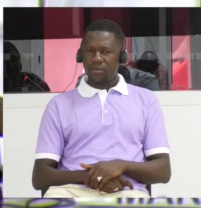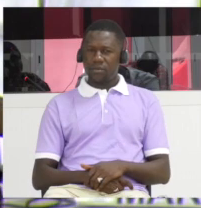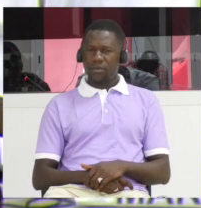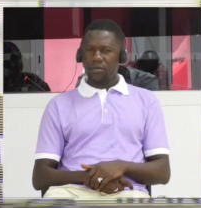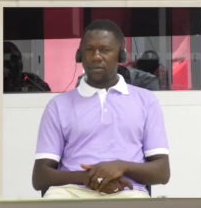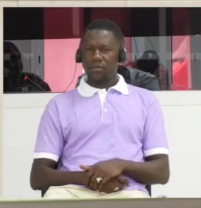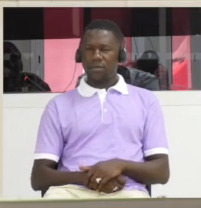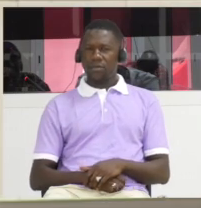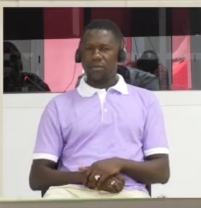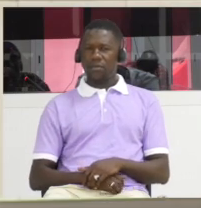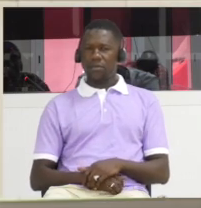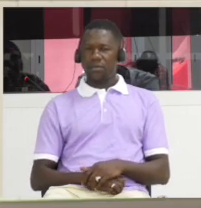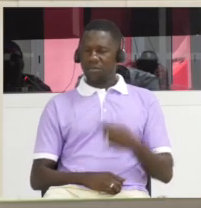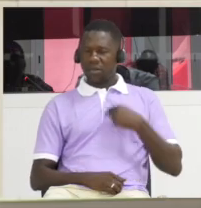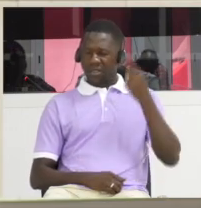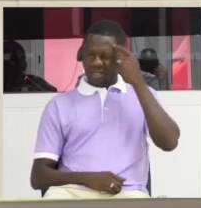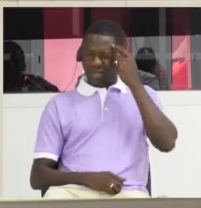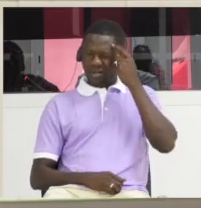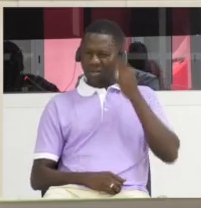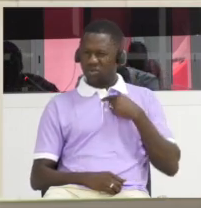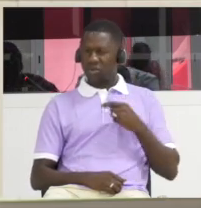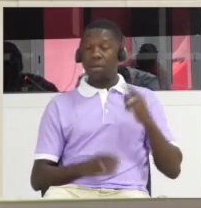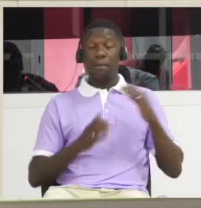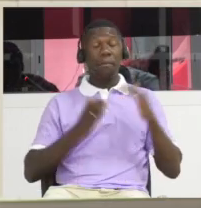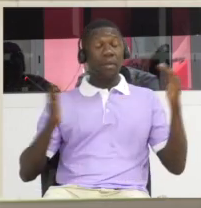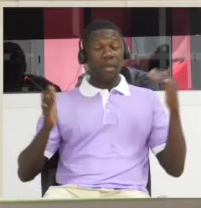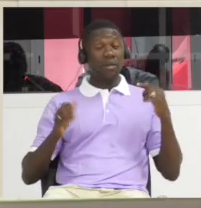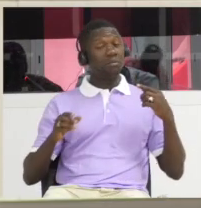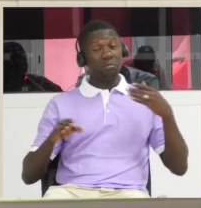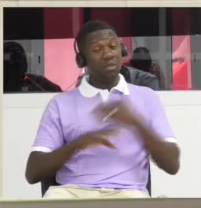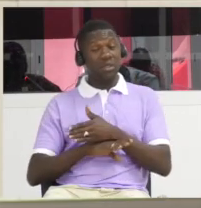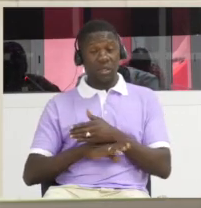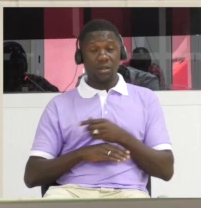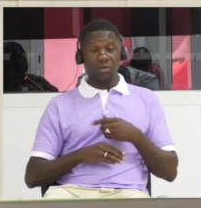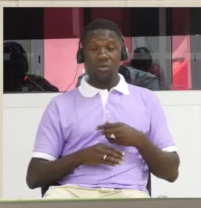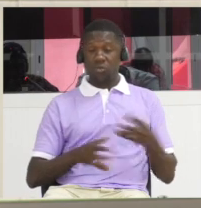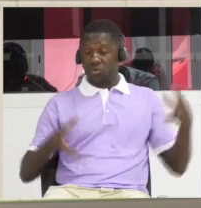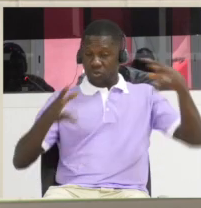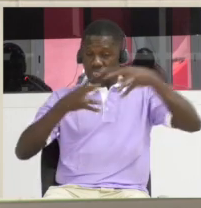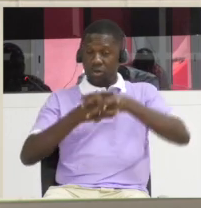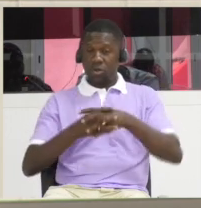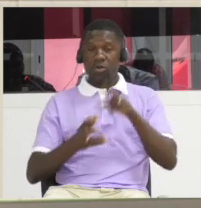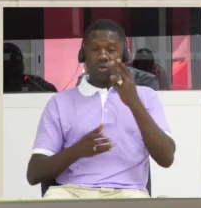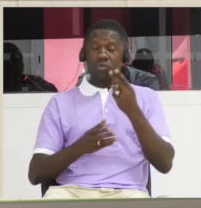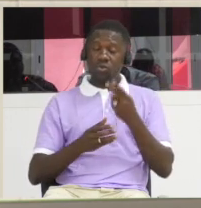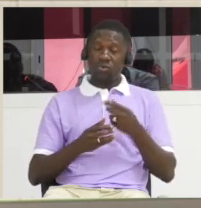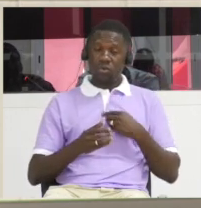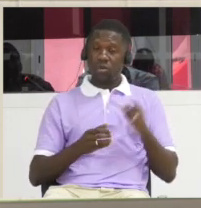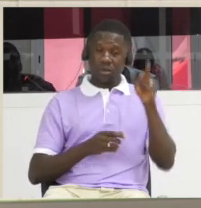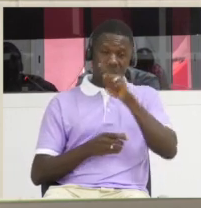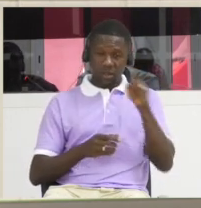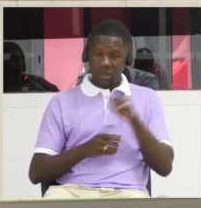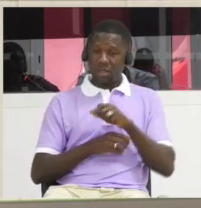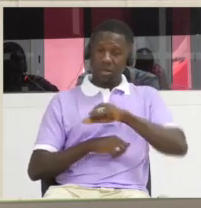I think it was a big mistake to amalgamate the two forces, the gendarmerie